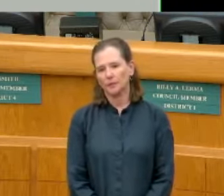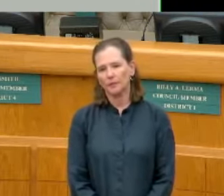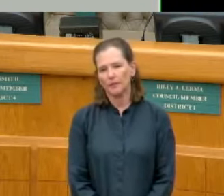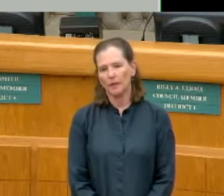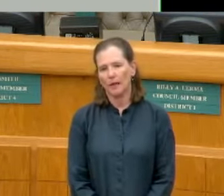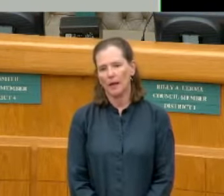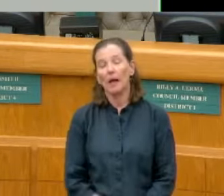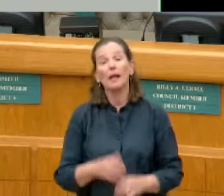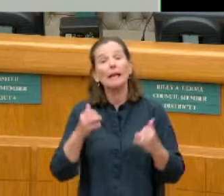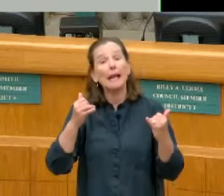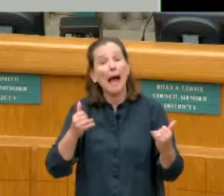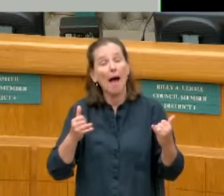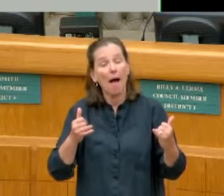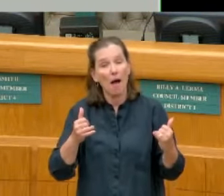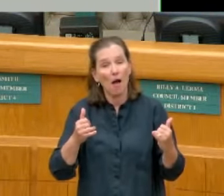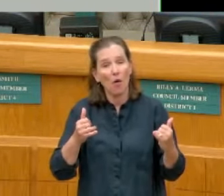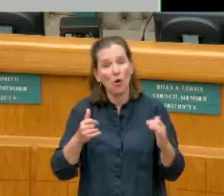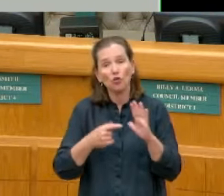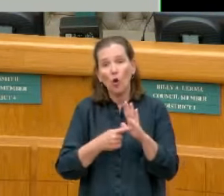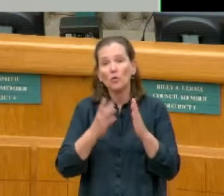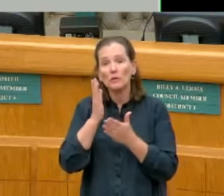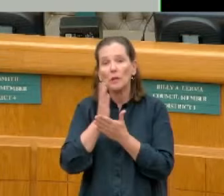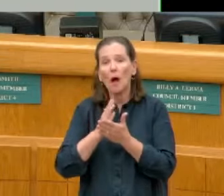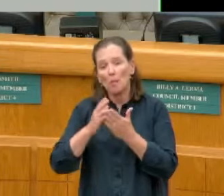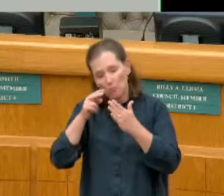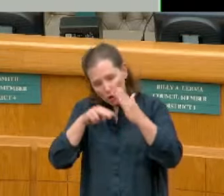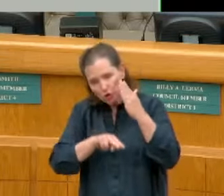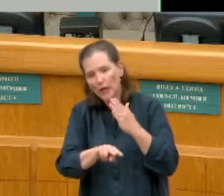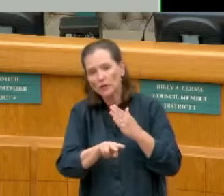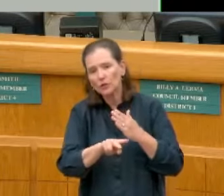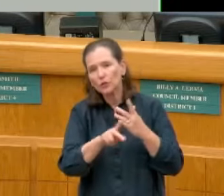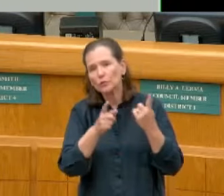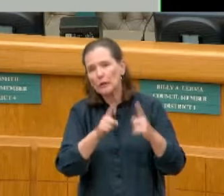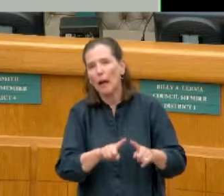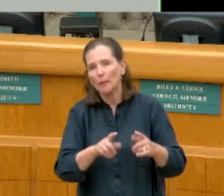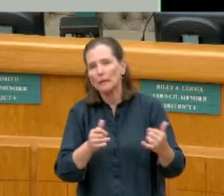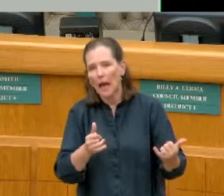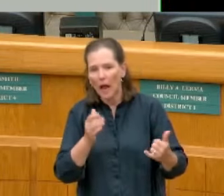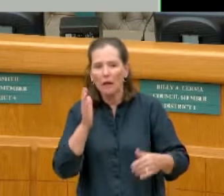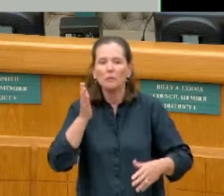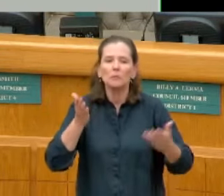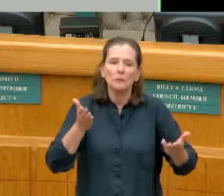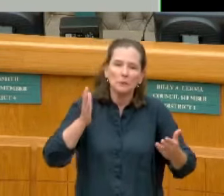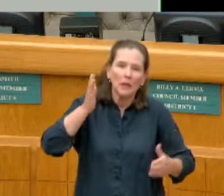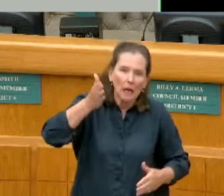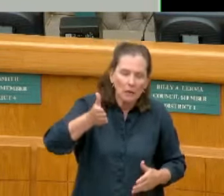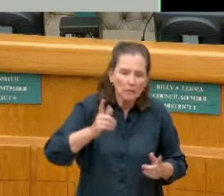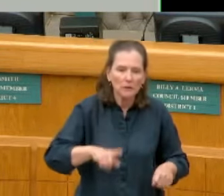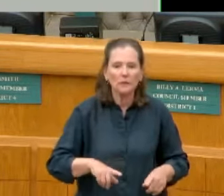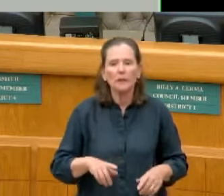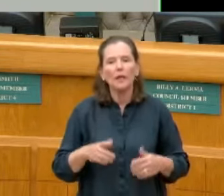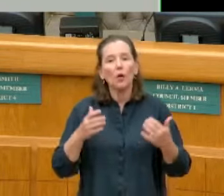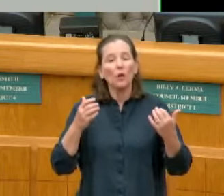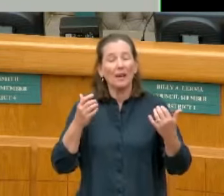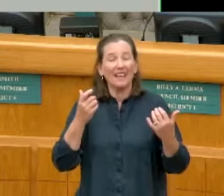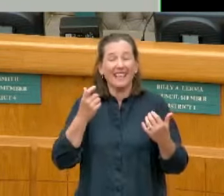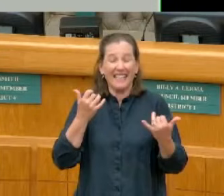Okay, now we're going to get into the projections and where we sit. We are at the peak or just past the peak